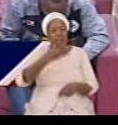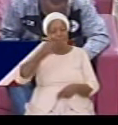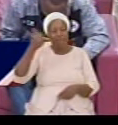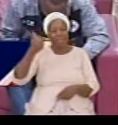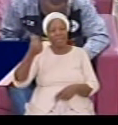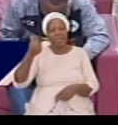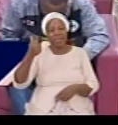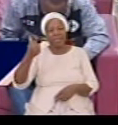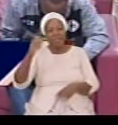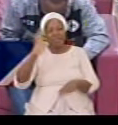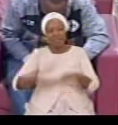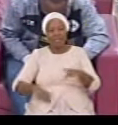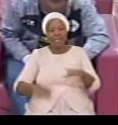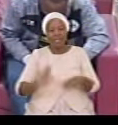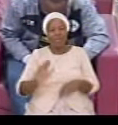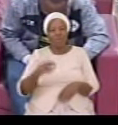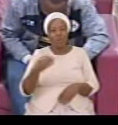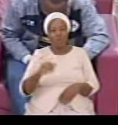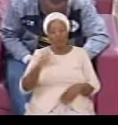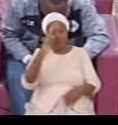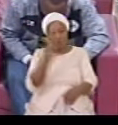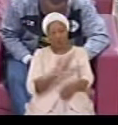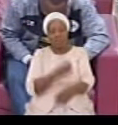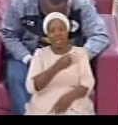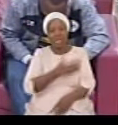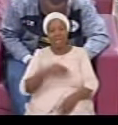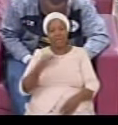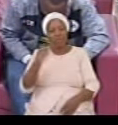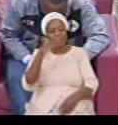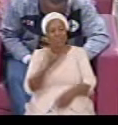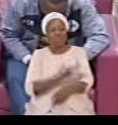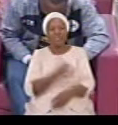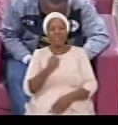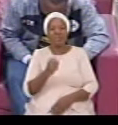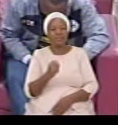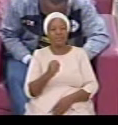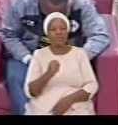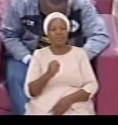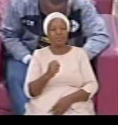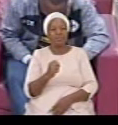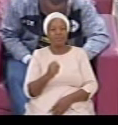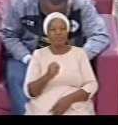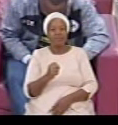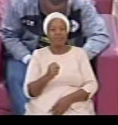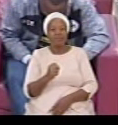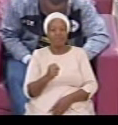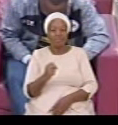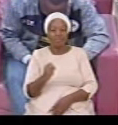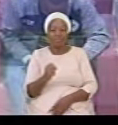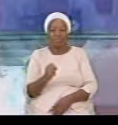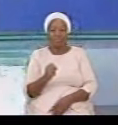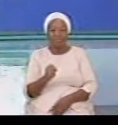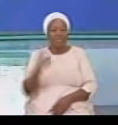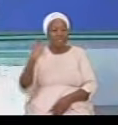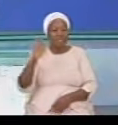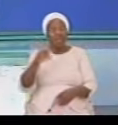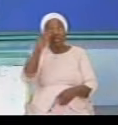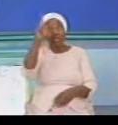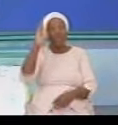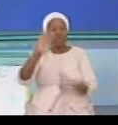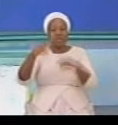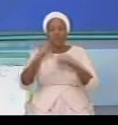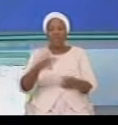better than of sons and of daughters. He'll give you a name. He'll give you a